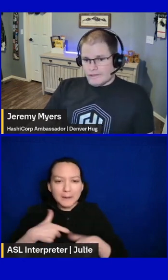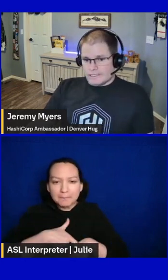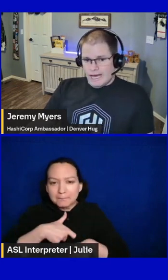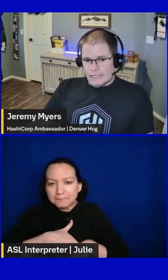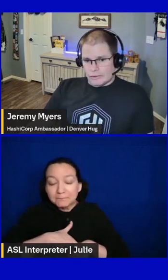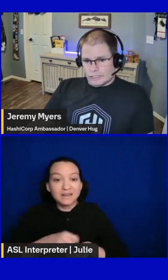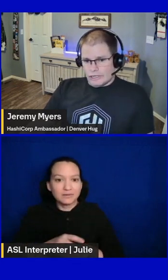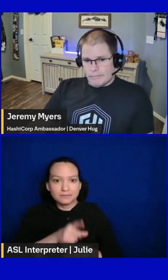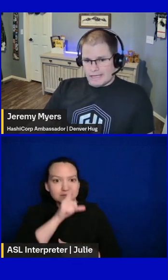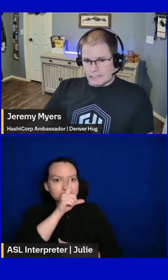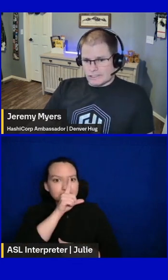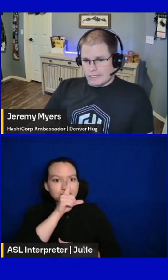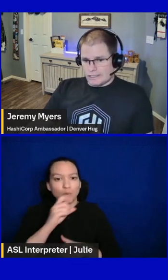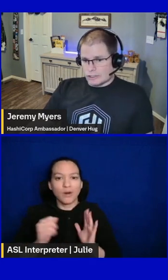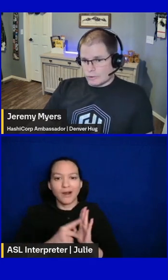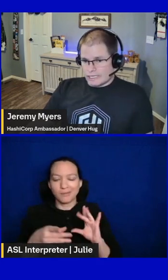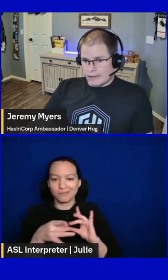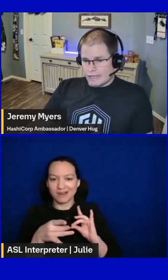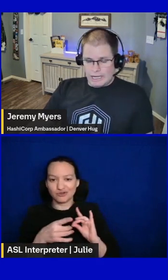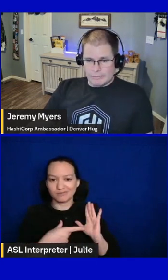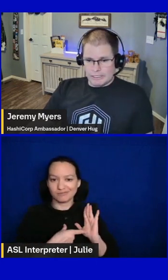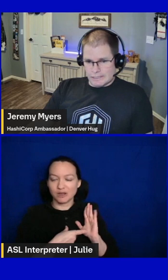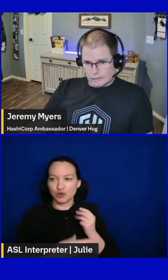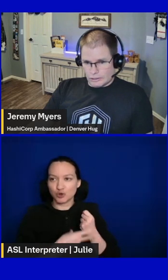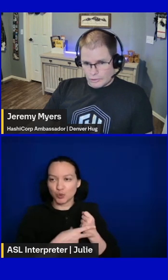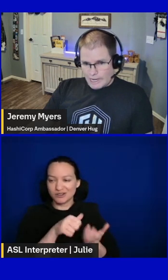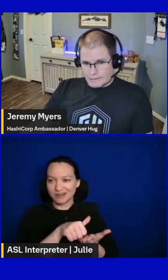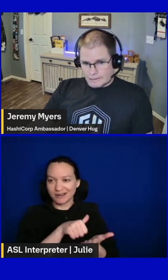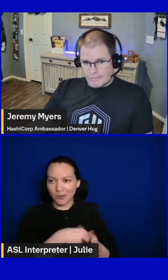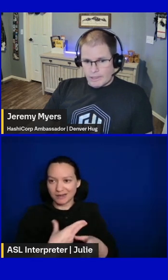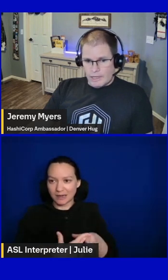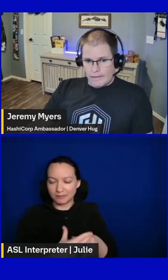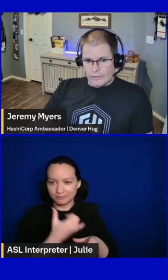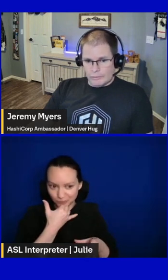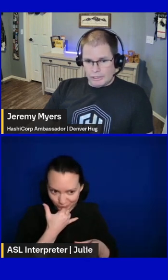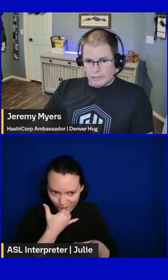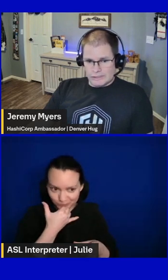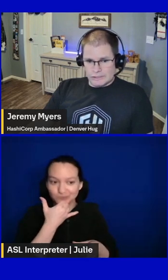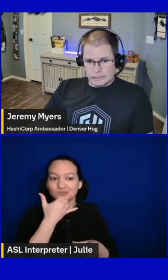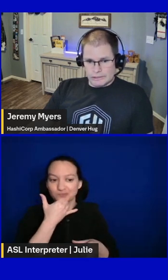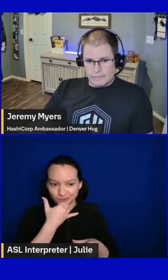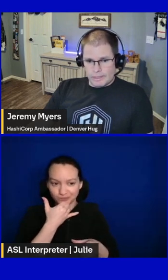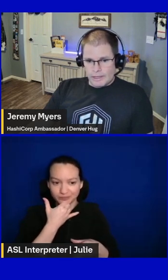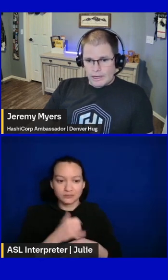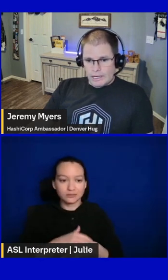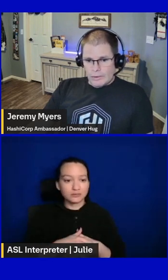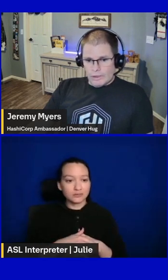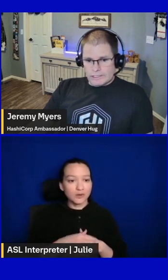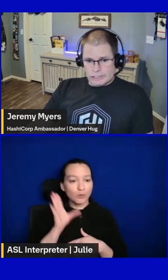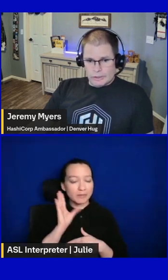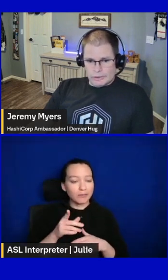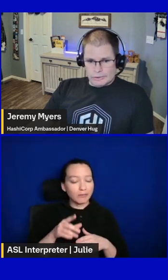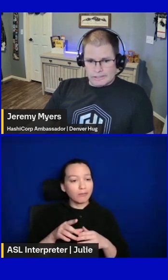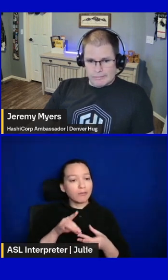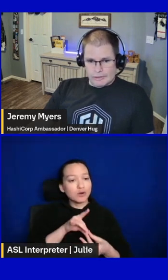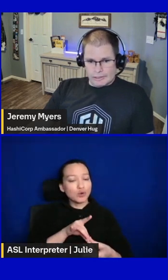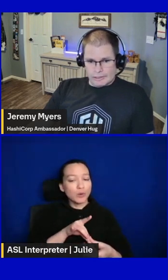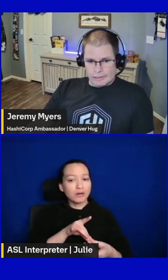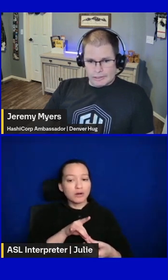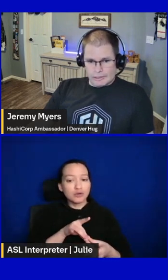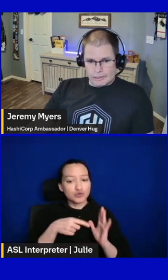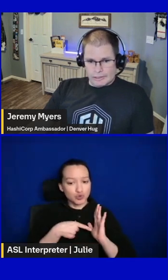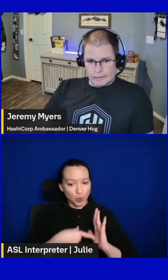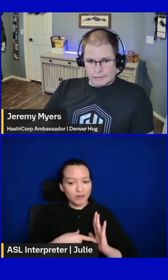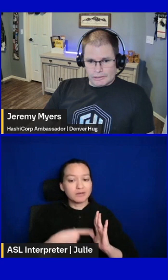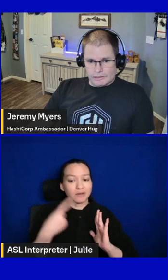And if it's not, it will return a message saying the storage account name is incorrect. And that would be an assertion. Now I want to show you